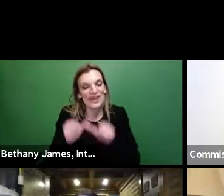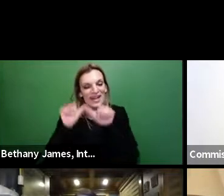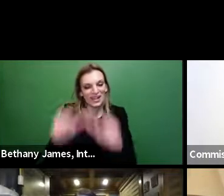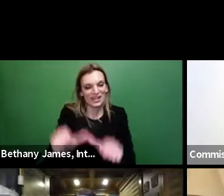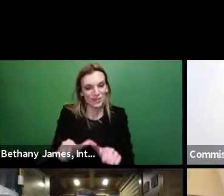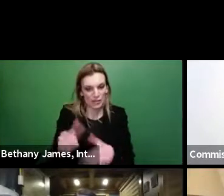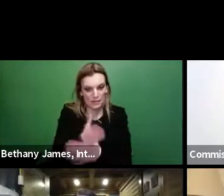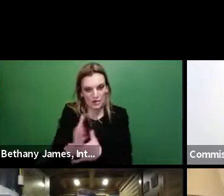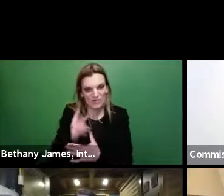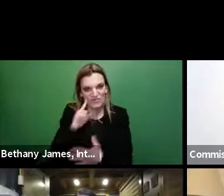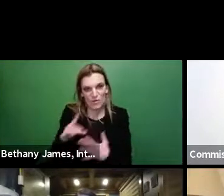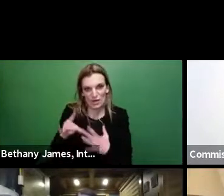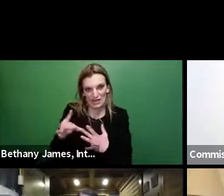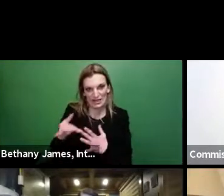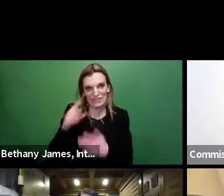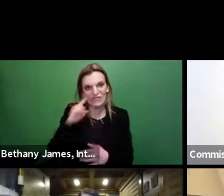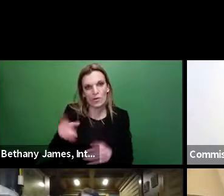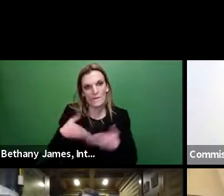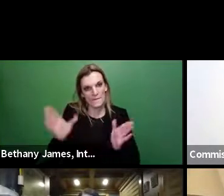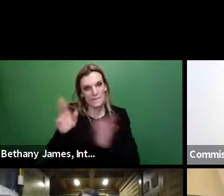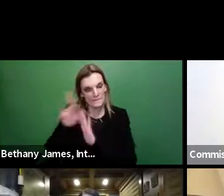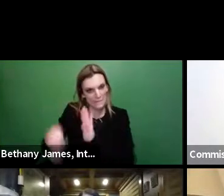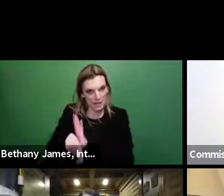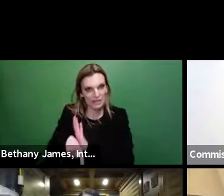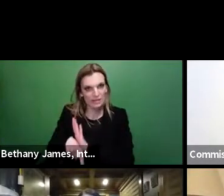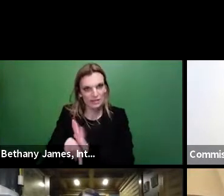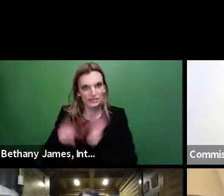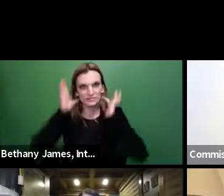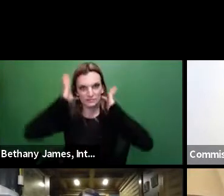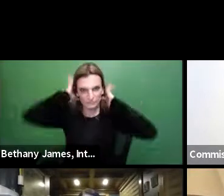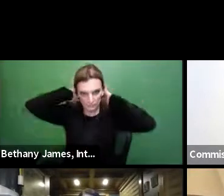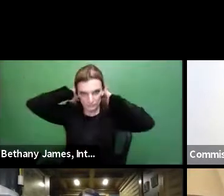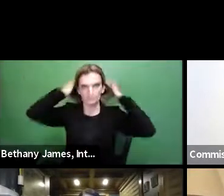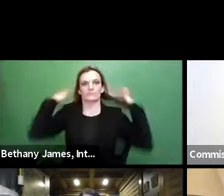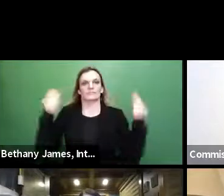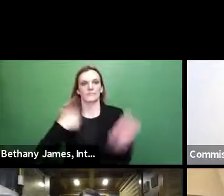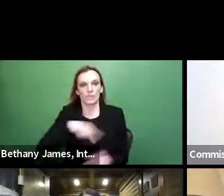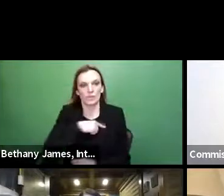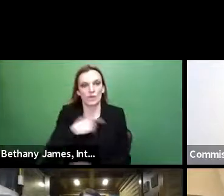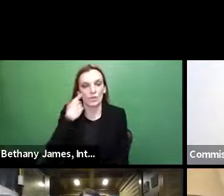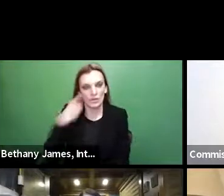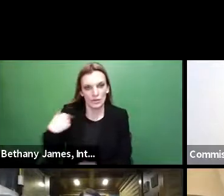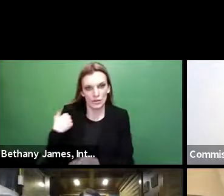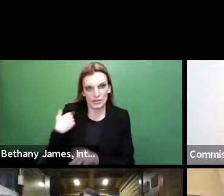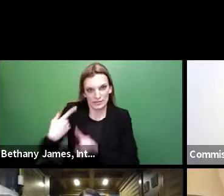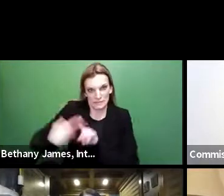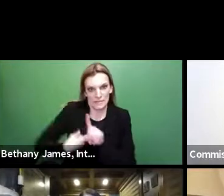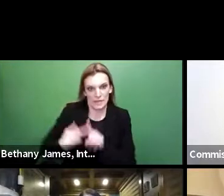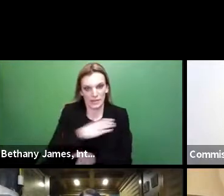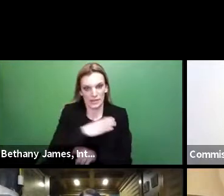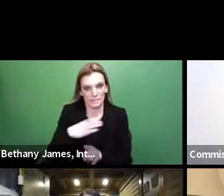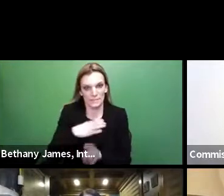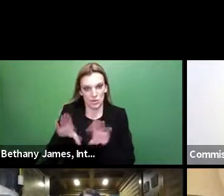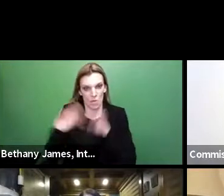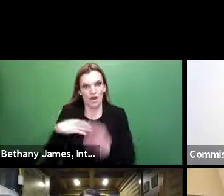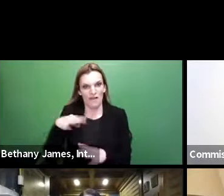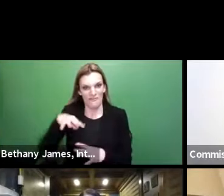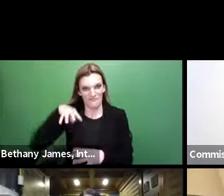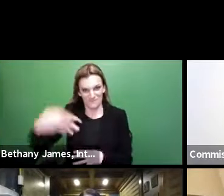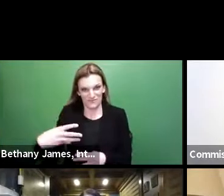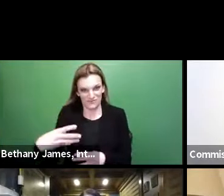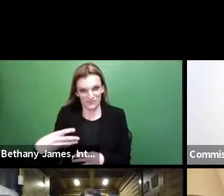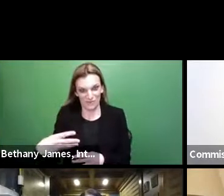the Michigan League for Public Policy, we recently, earlier this month, the commission opened our fourth round